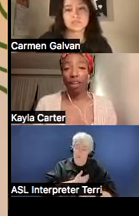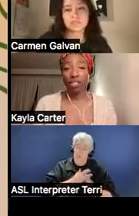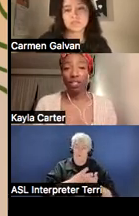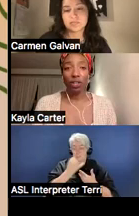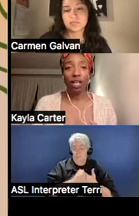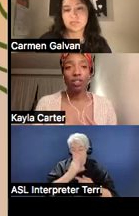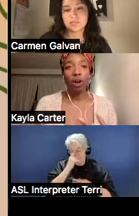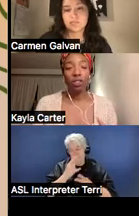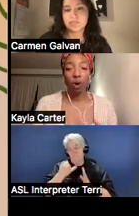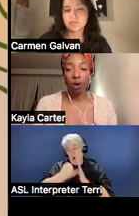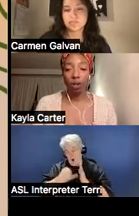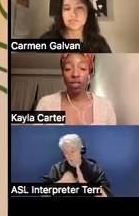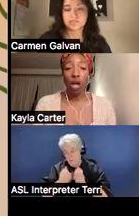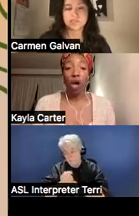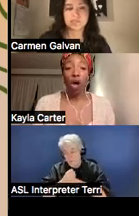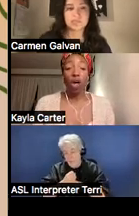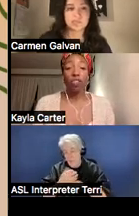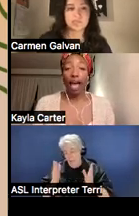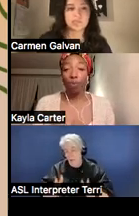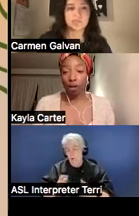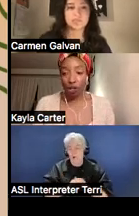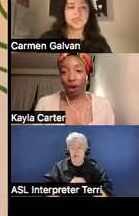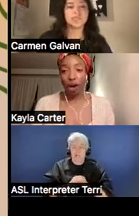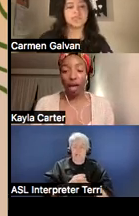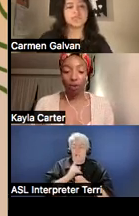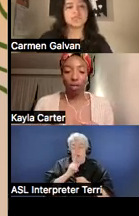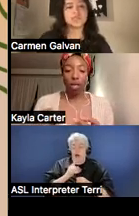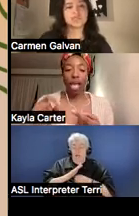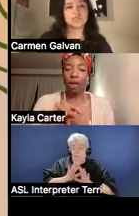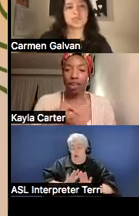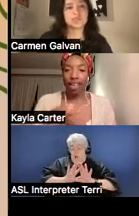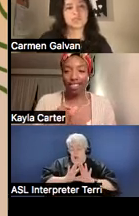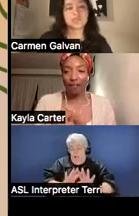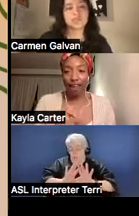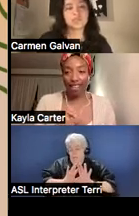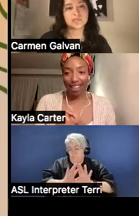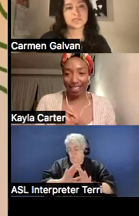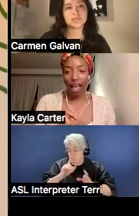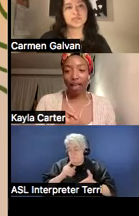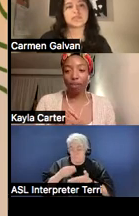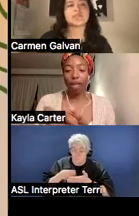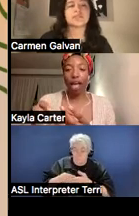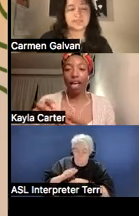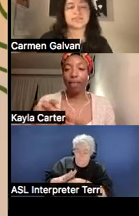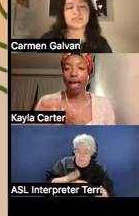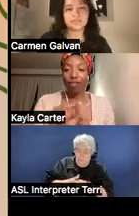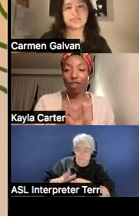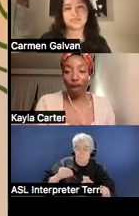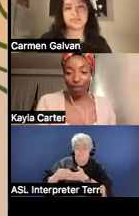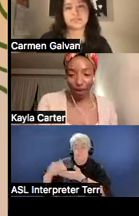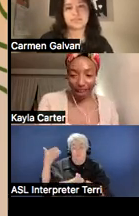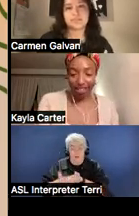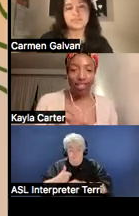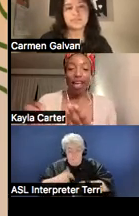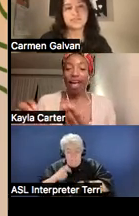arts practitioners, as arts workers. That pressure around, am I going to get the funding in time? I have to